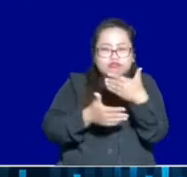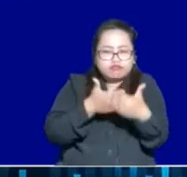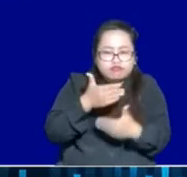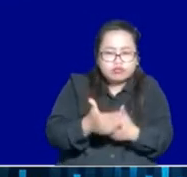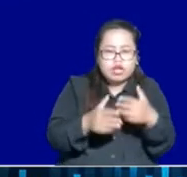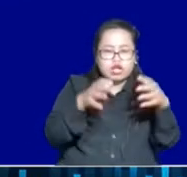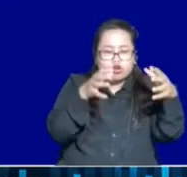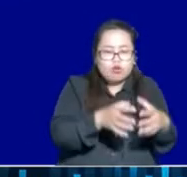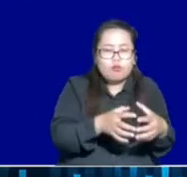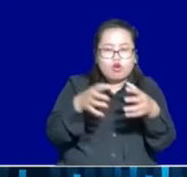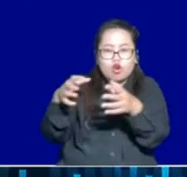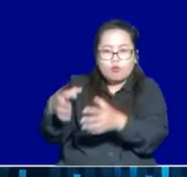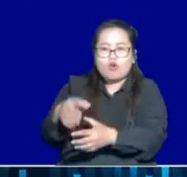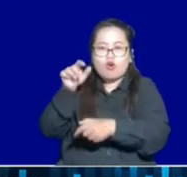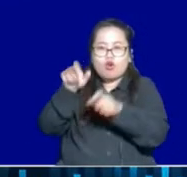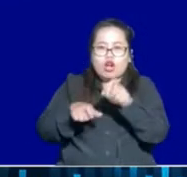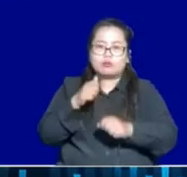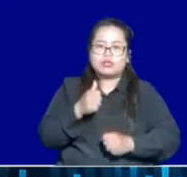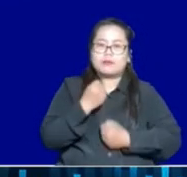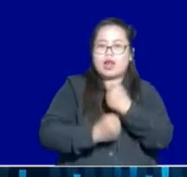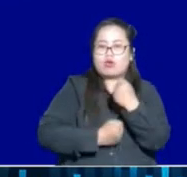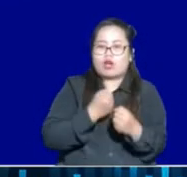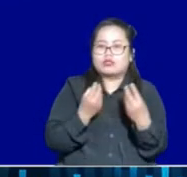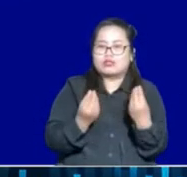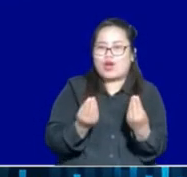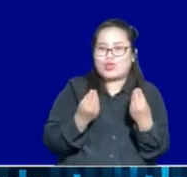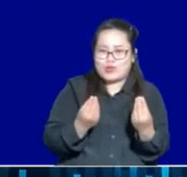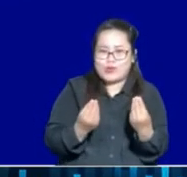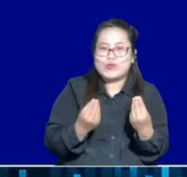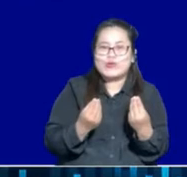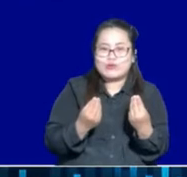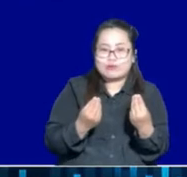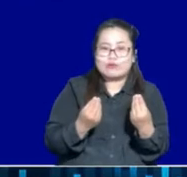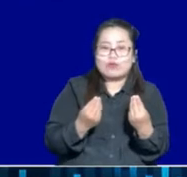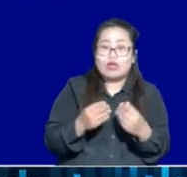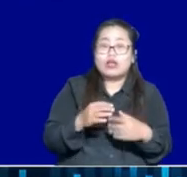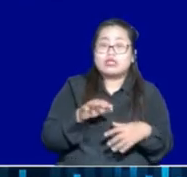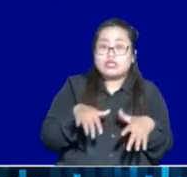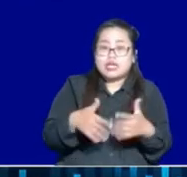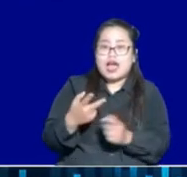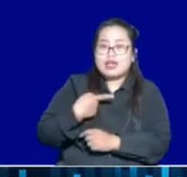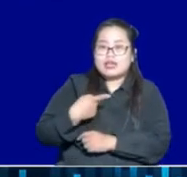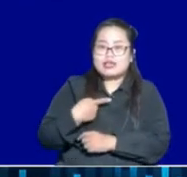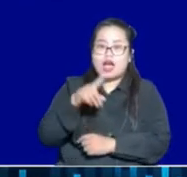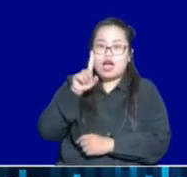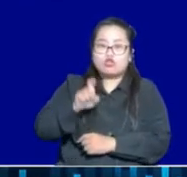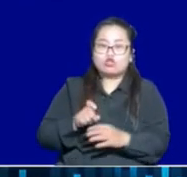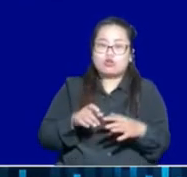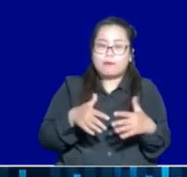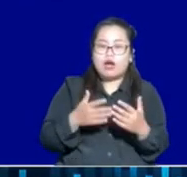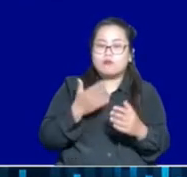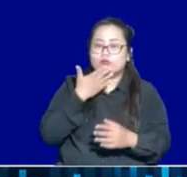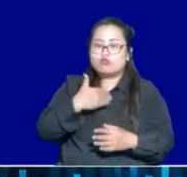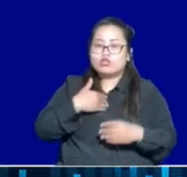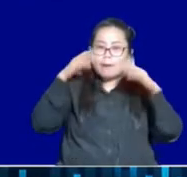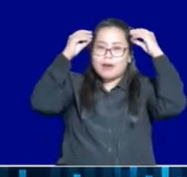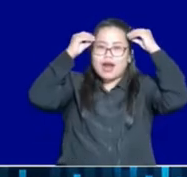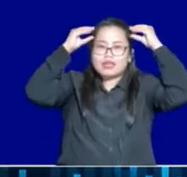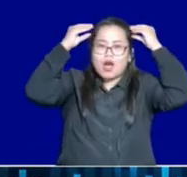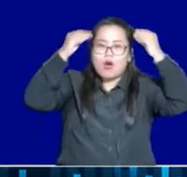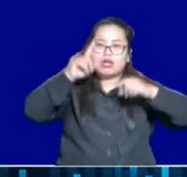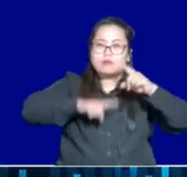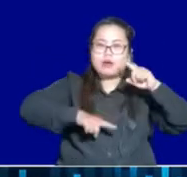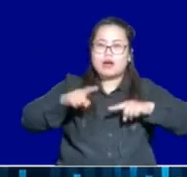implemented. You need to put different bits of knowledge in different brains and then bring those brains